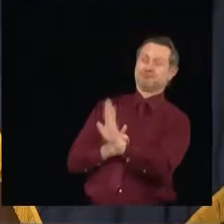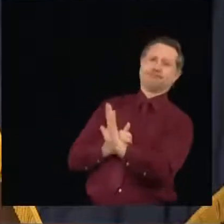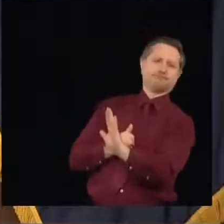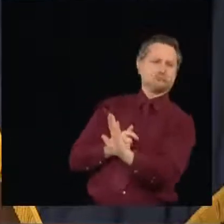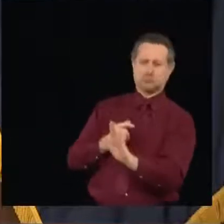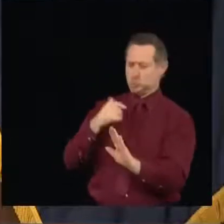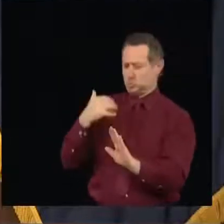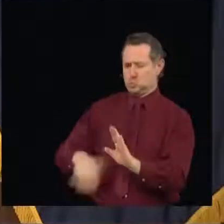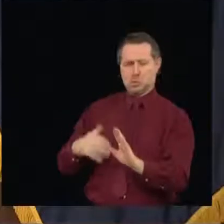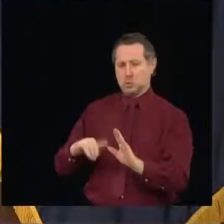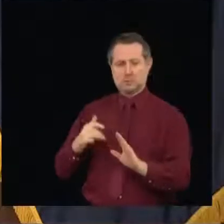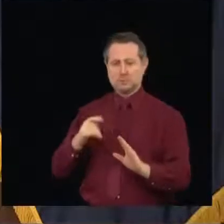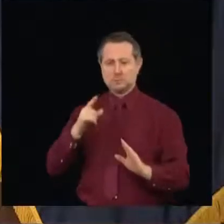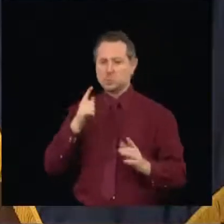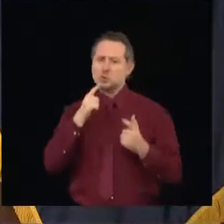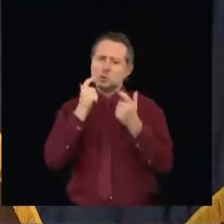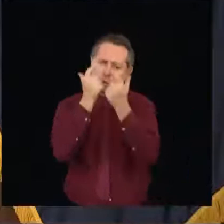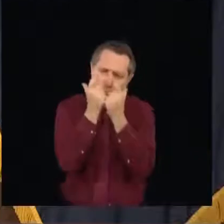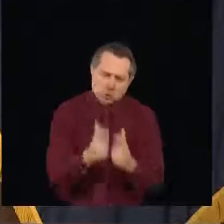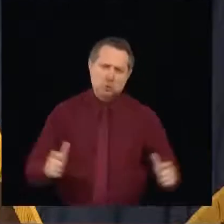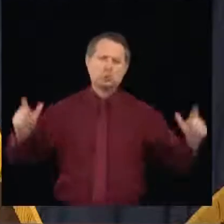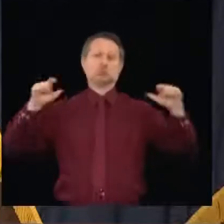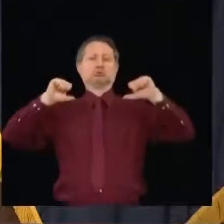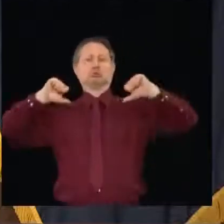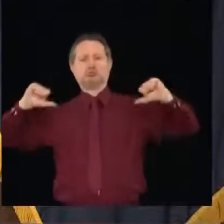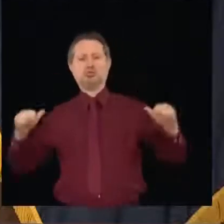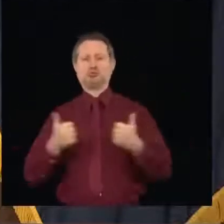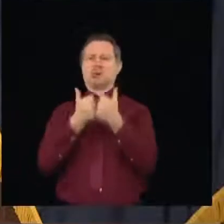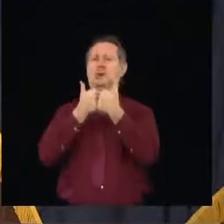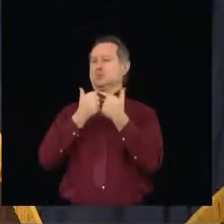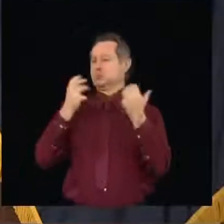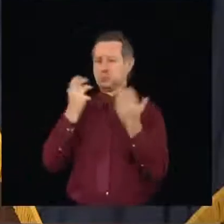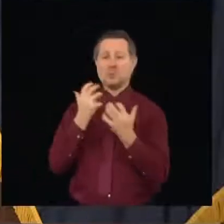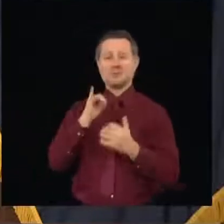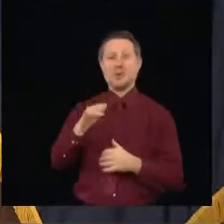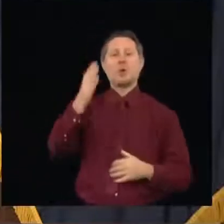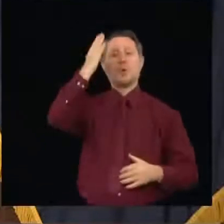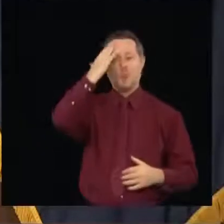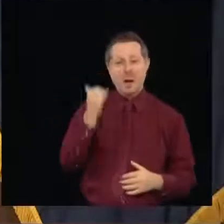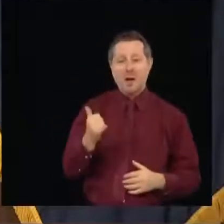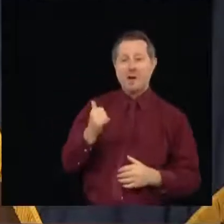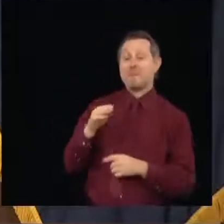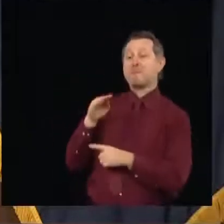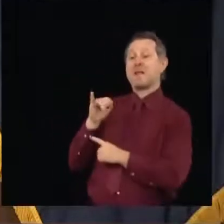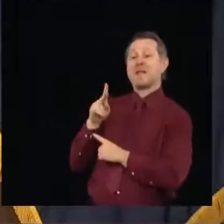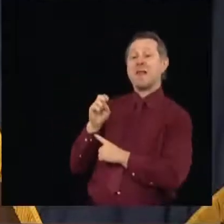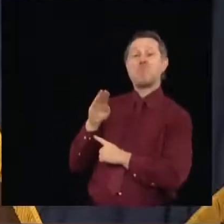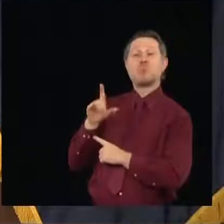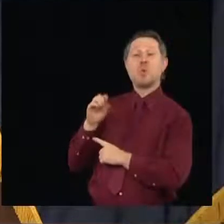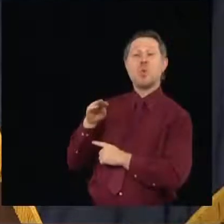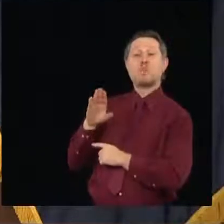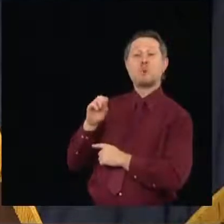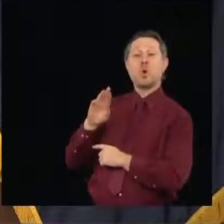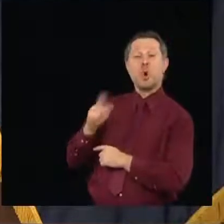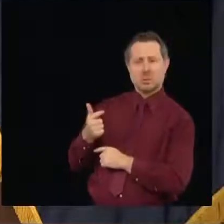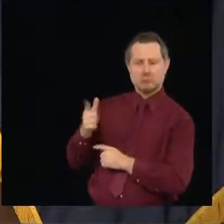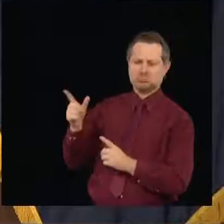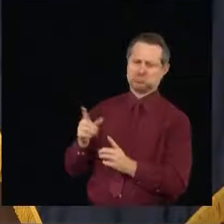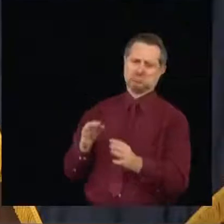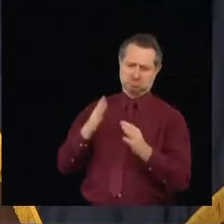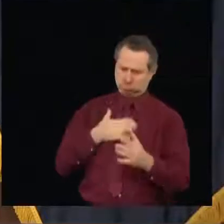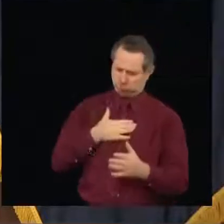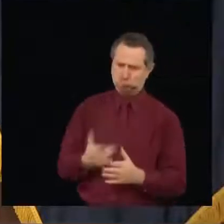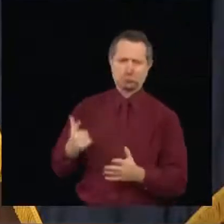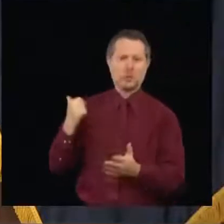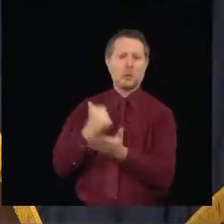tremendously large and challenging. That's why Mike Bloomberg was so important here in his offer to help with his philanthropy, with Johns